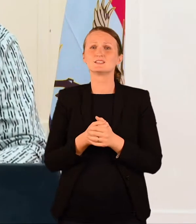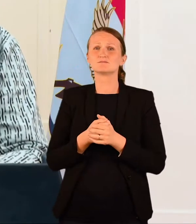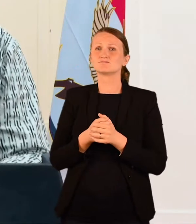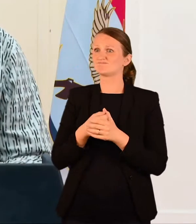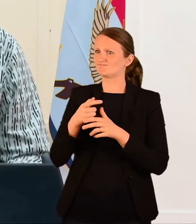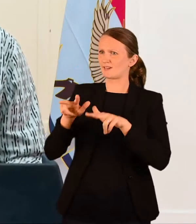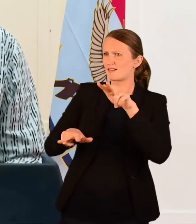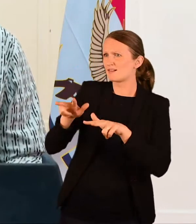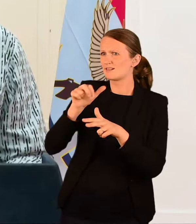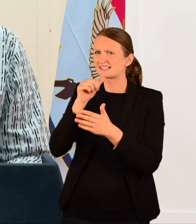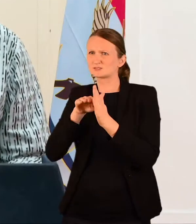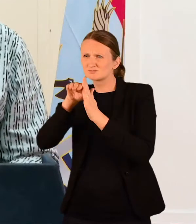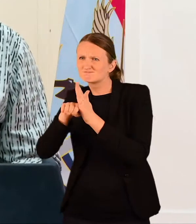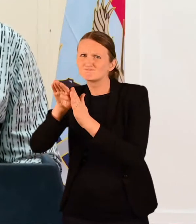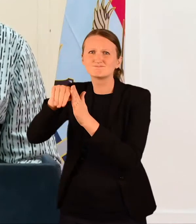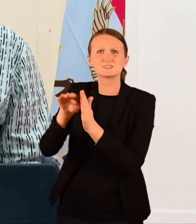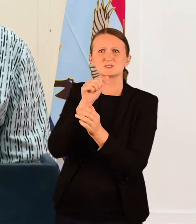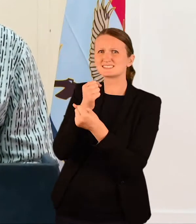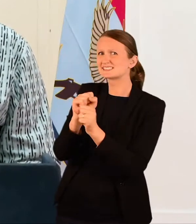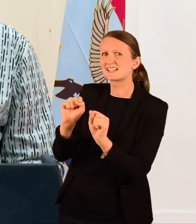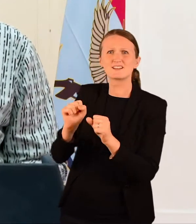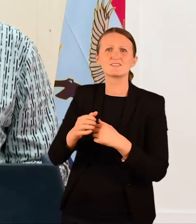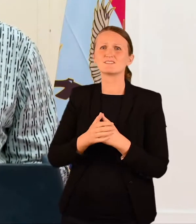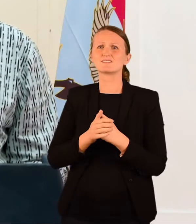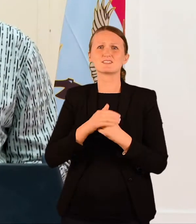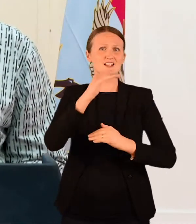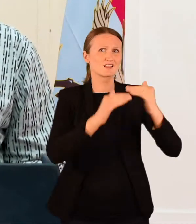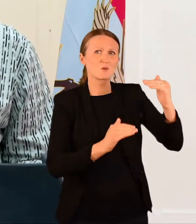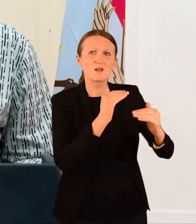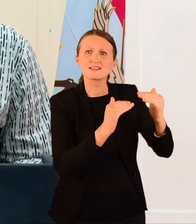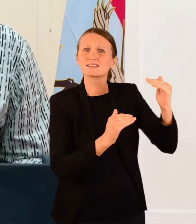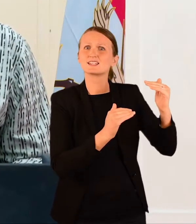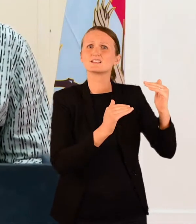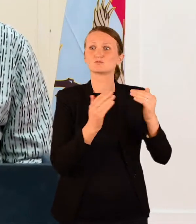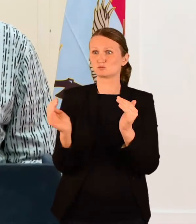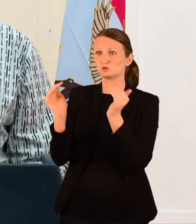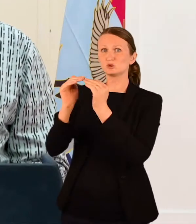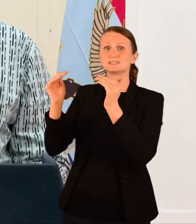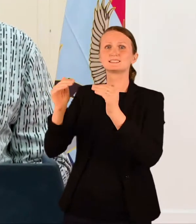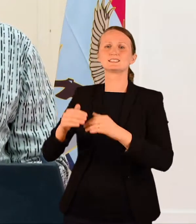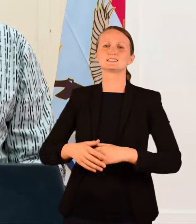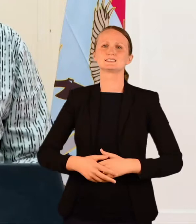pandemics, insecurity, inequality, and justice.